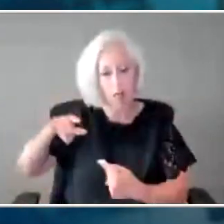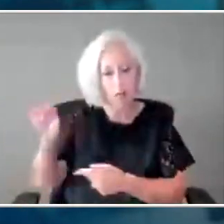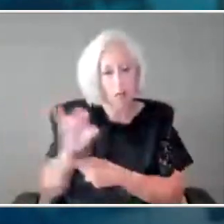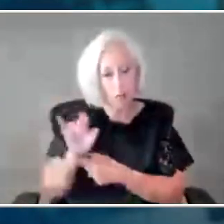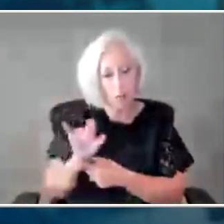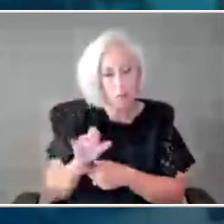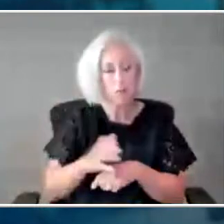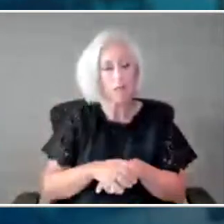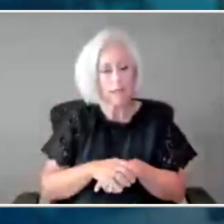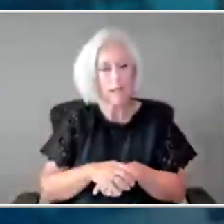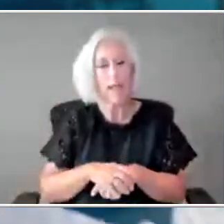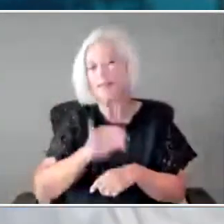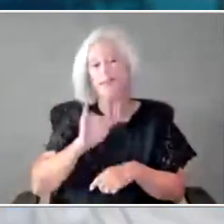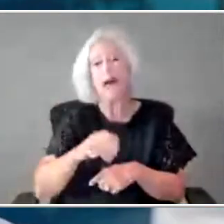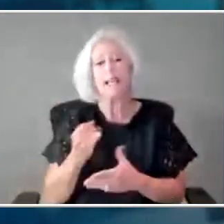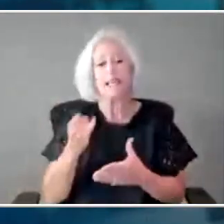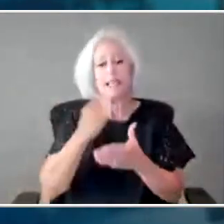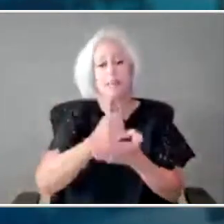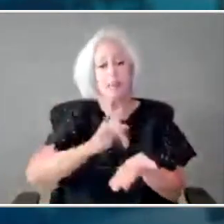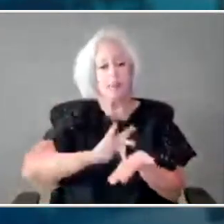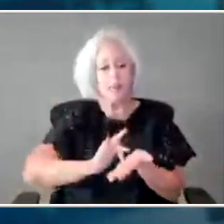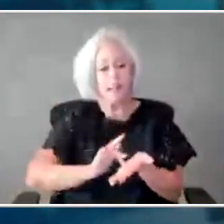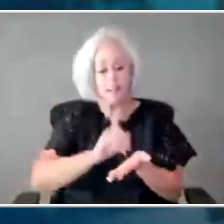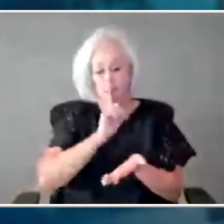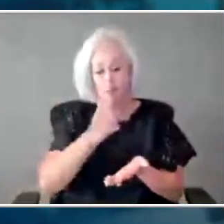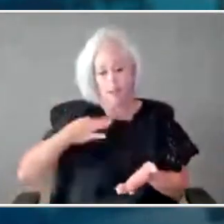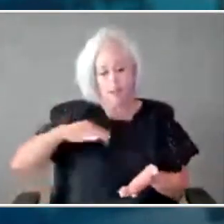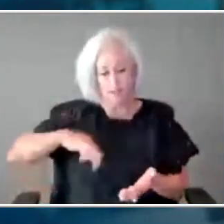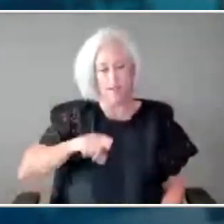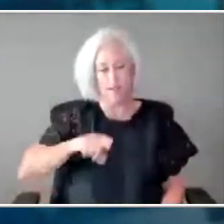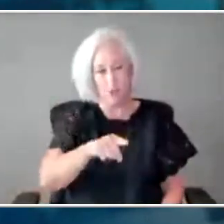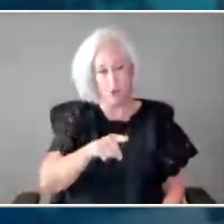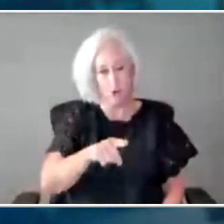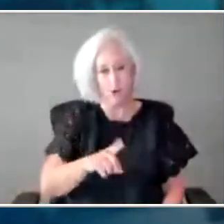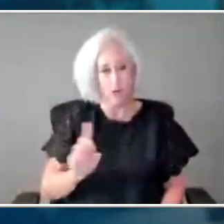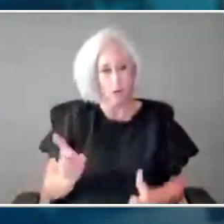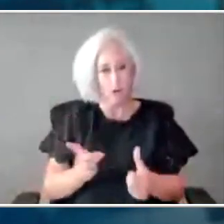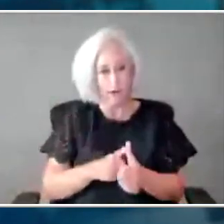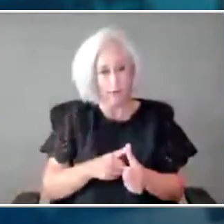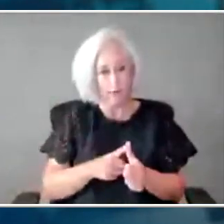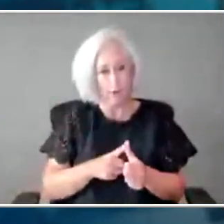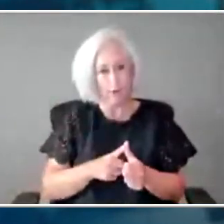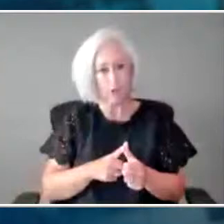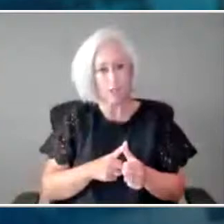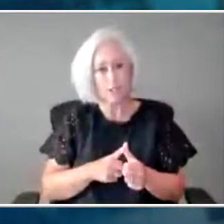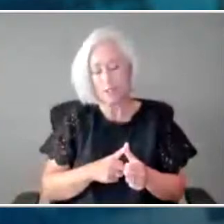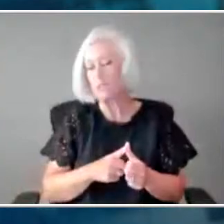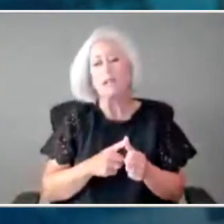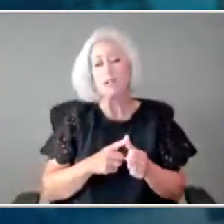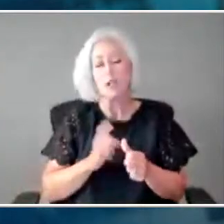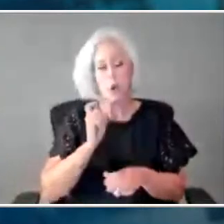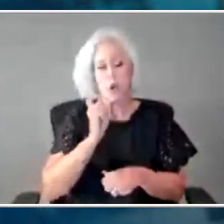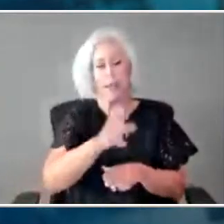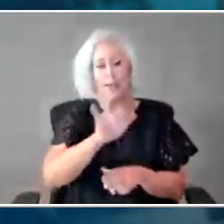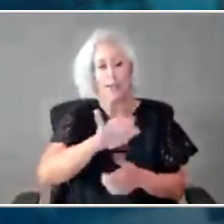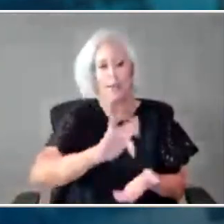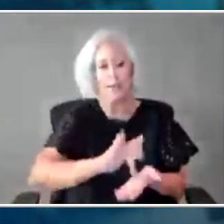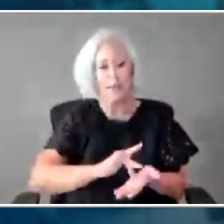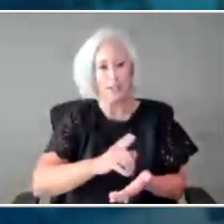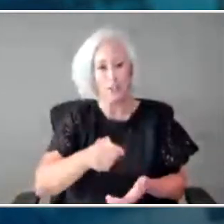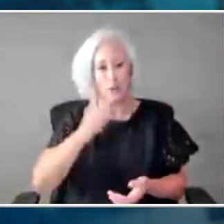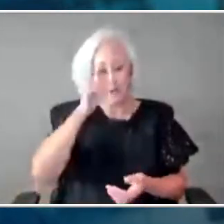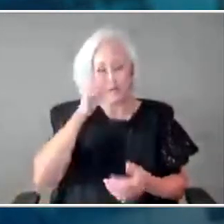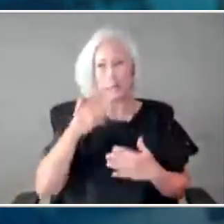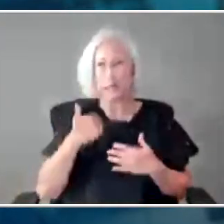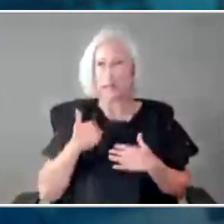such a huge benefit to her. She was really struggling when we first had, you know, when we first had you on this. You know, you were like, I don't know that I can do this. This was like the one thing that